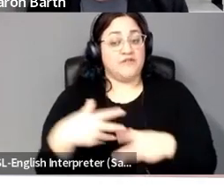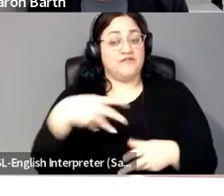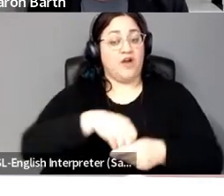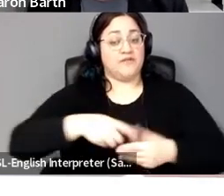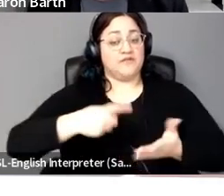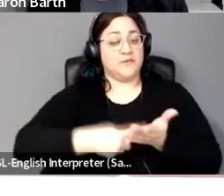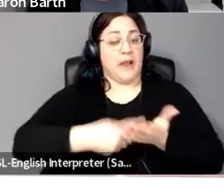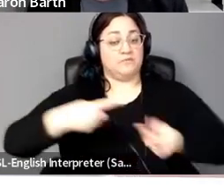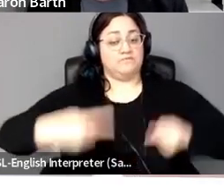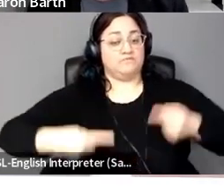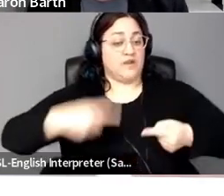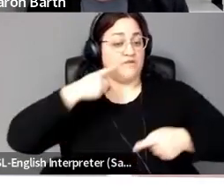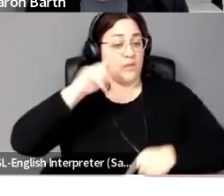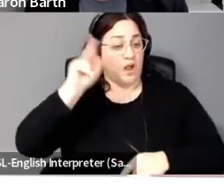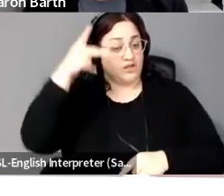said.